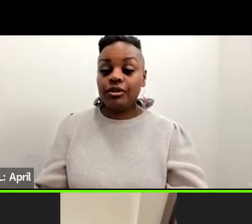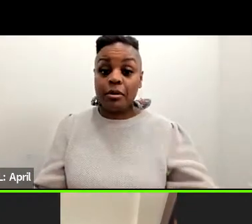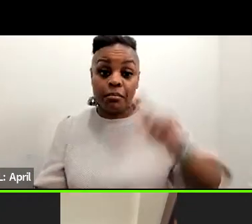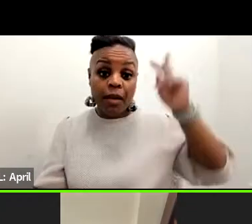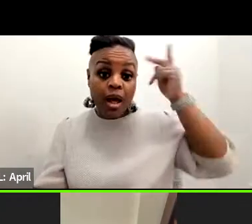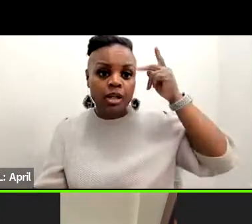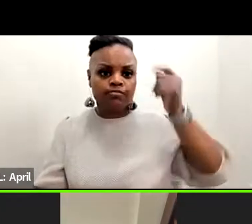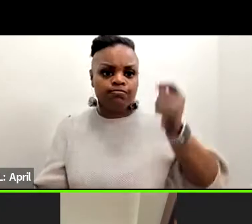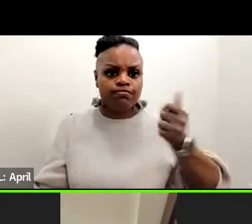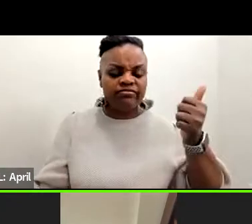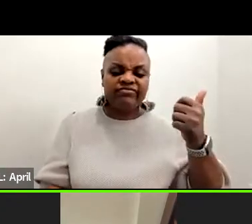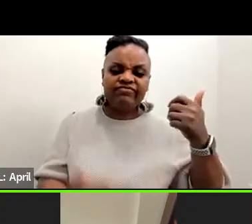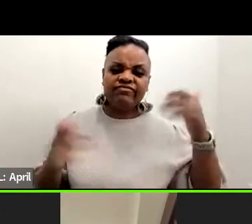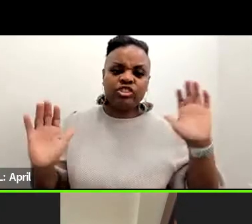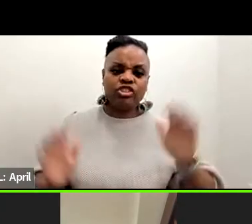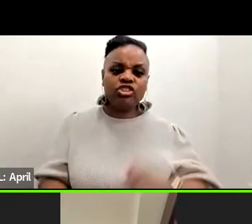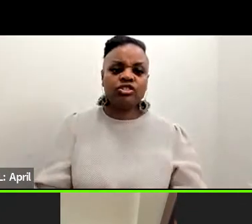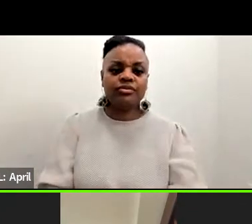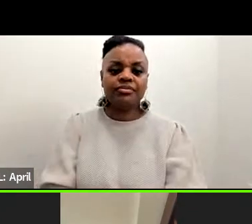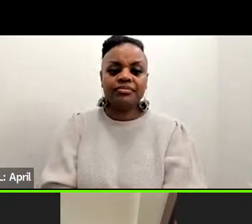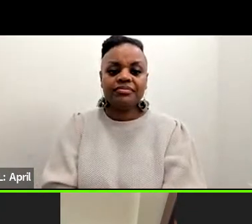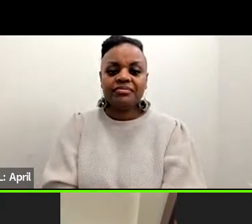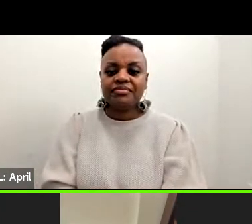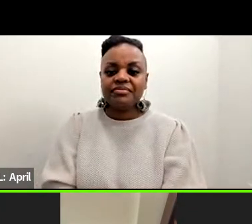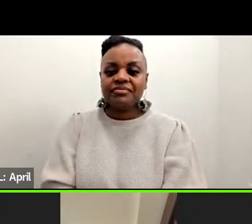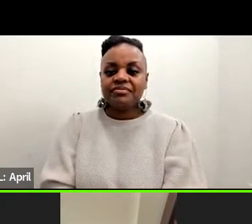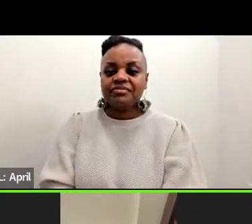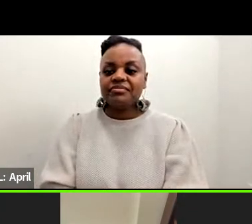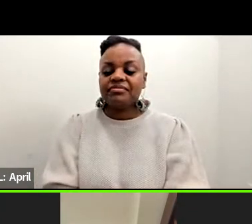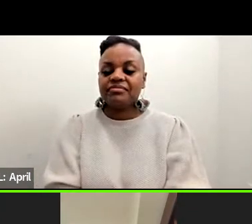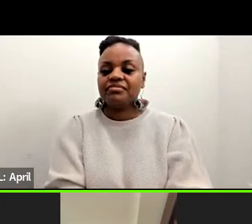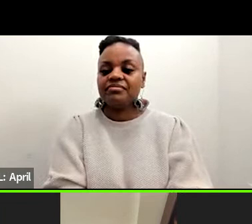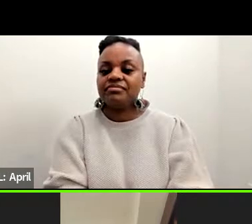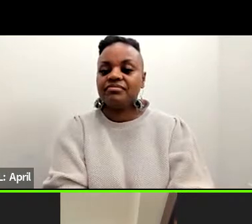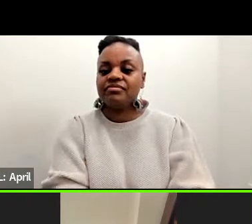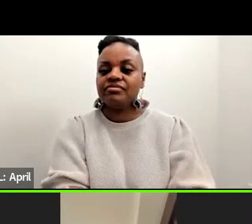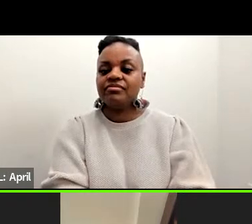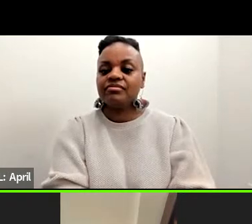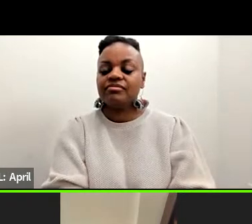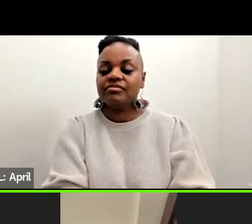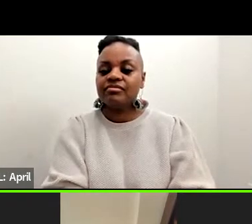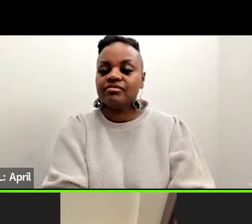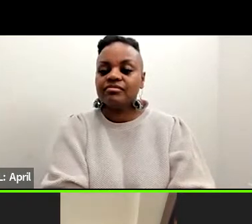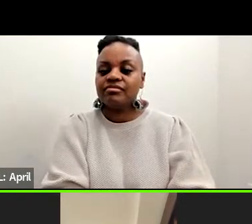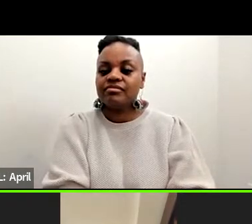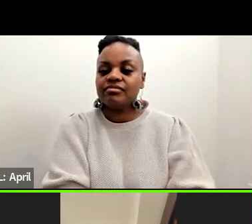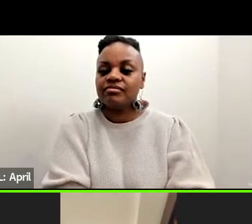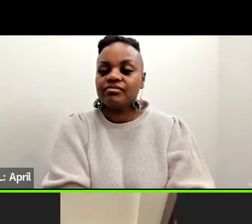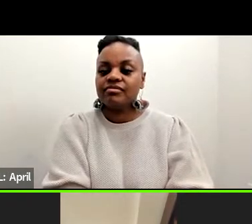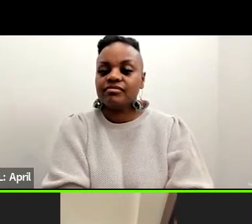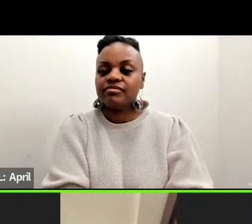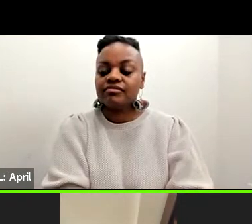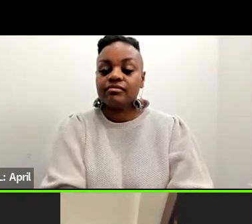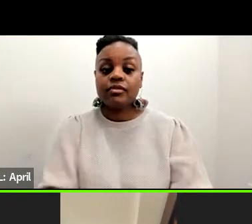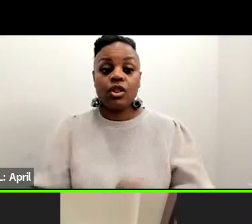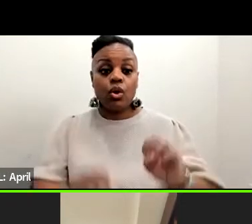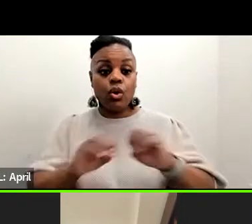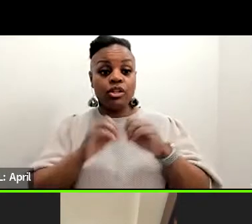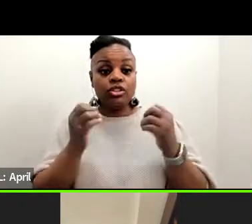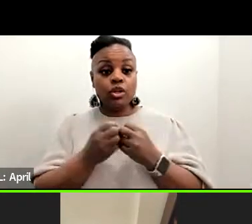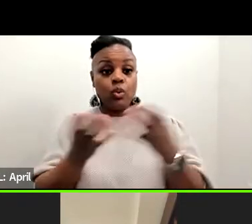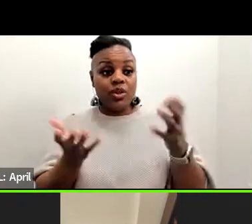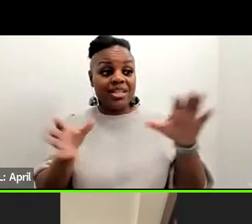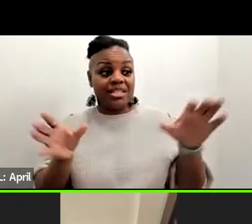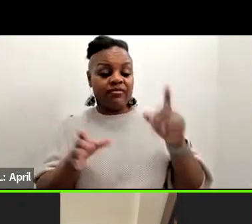did to its to those members pre-2011. So I guess they're still there as a social group, but